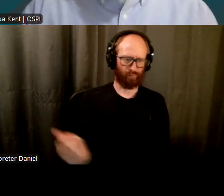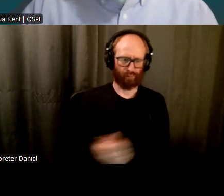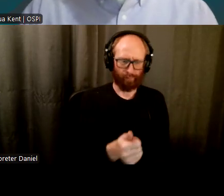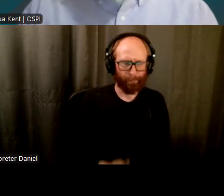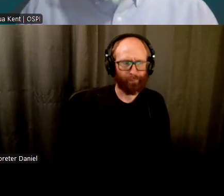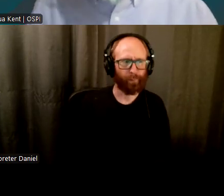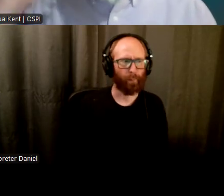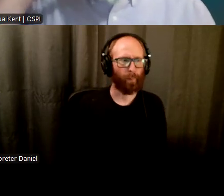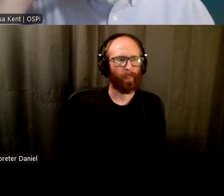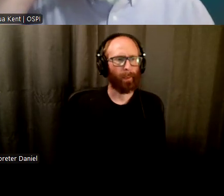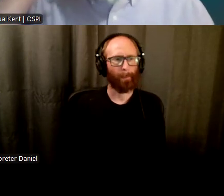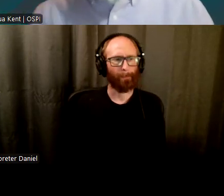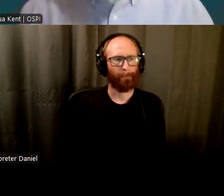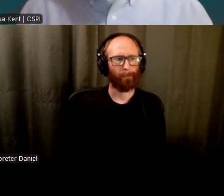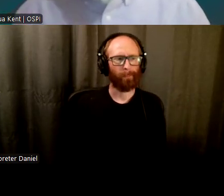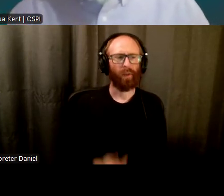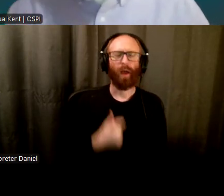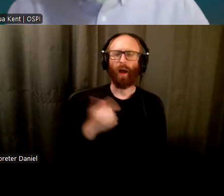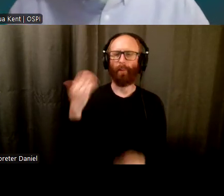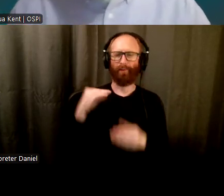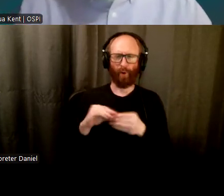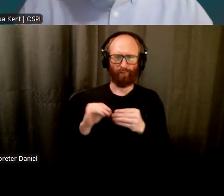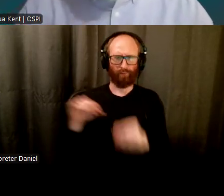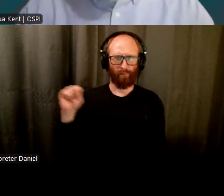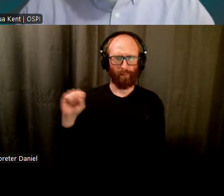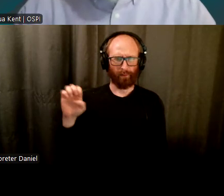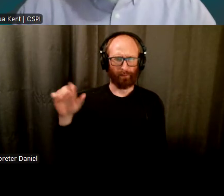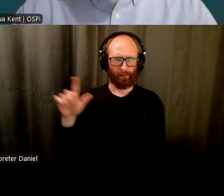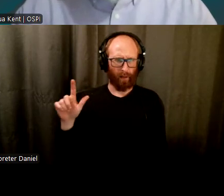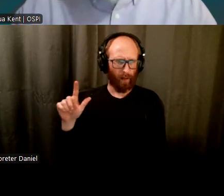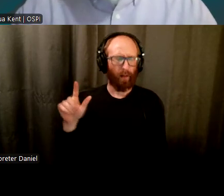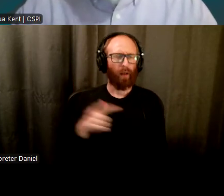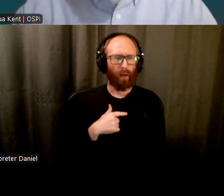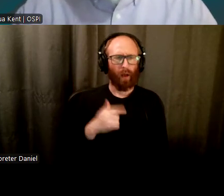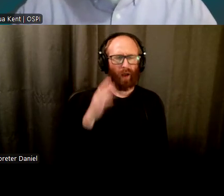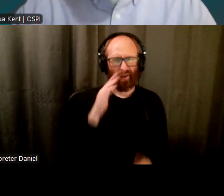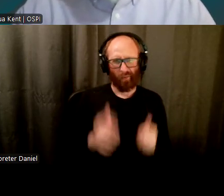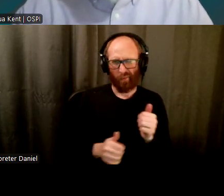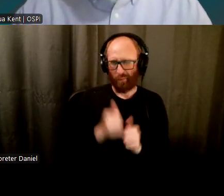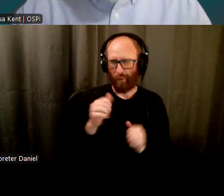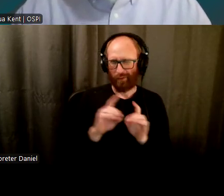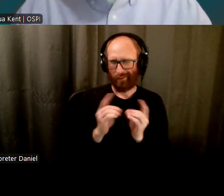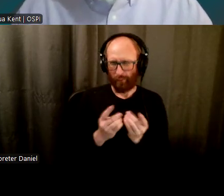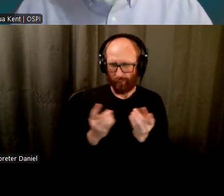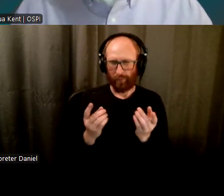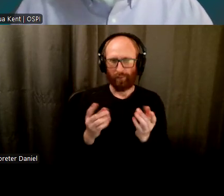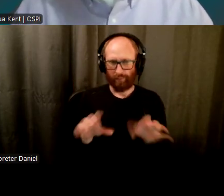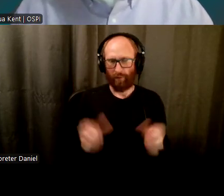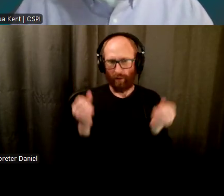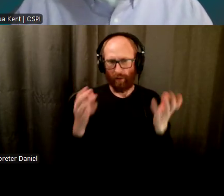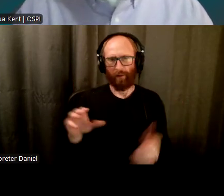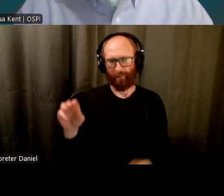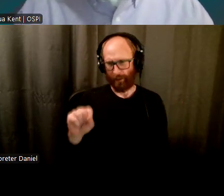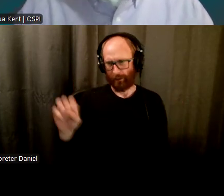And I pointed to social emotional learning previously. I know most of our districts are practicing a lot of social emotional learning, and it's